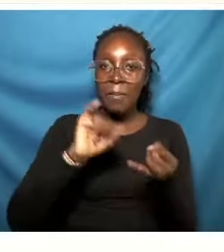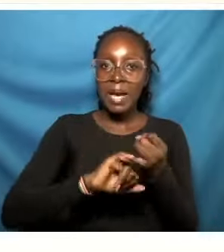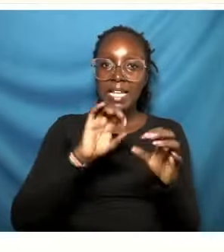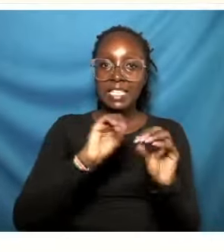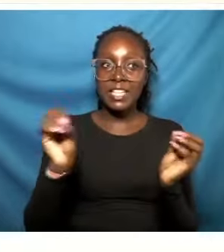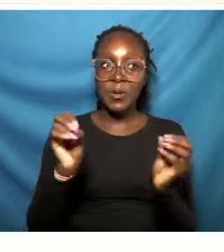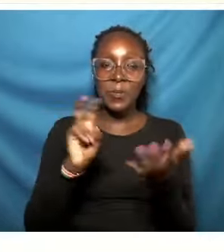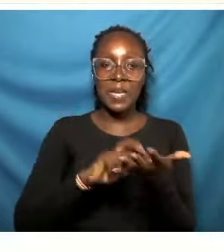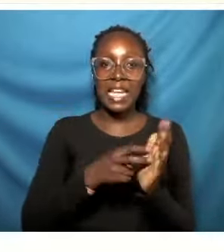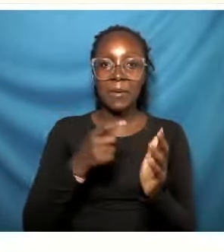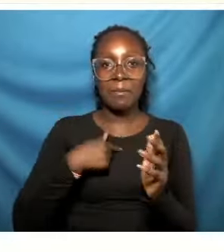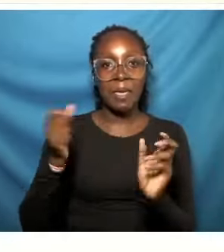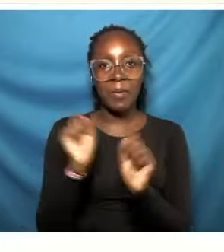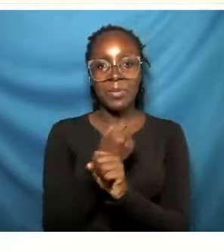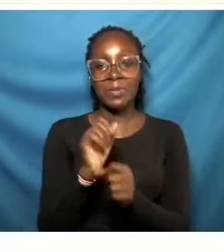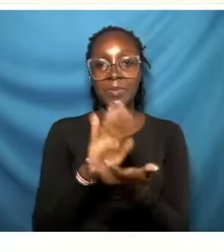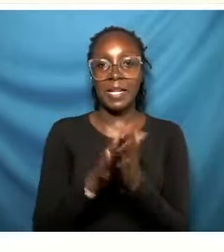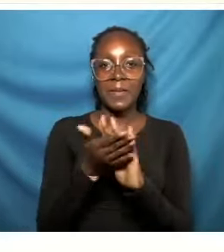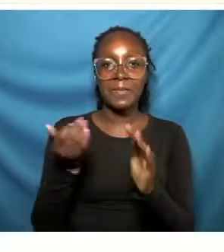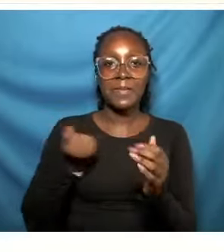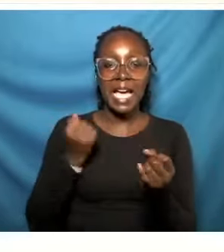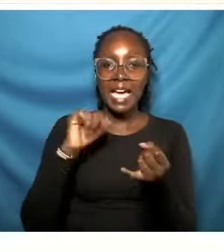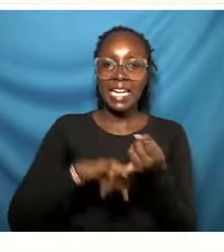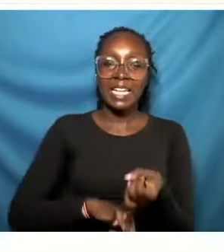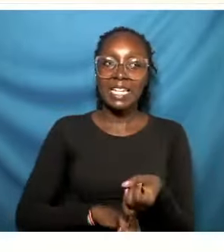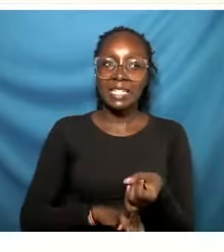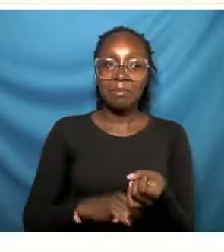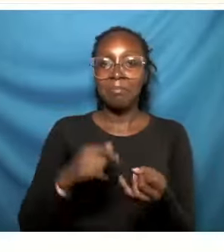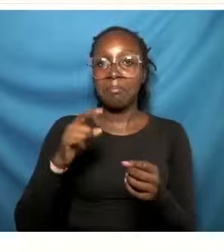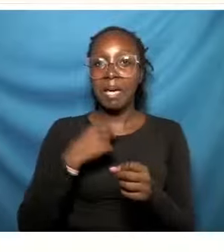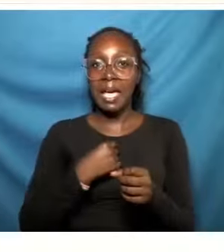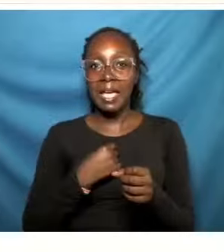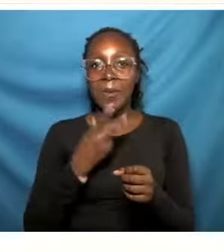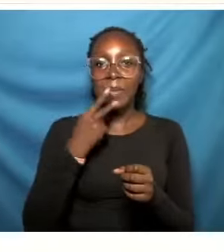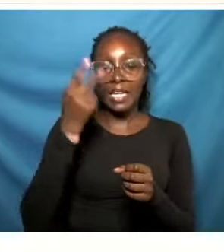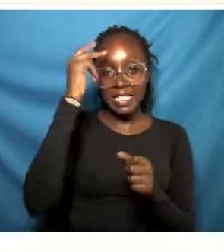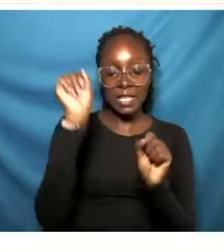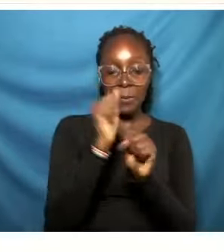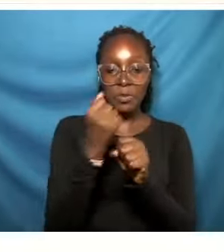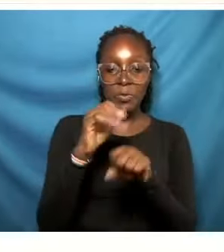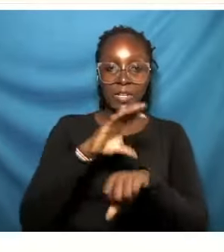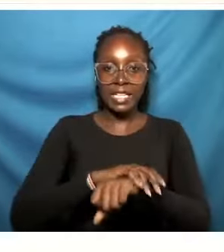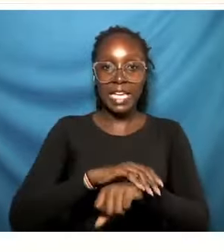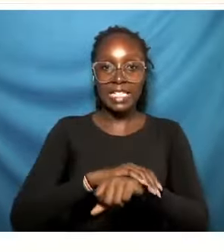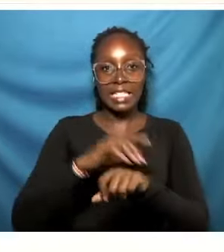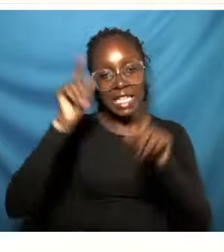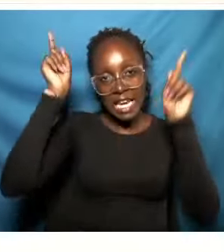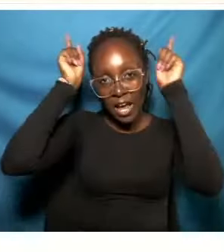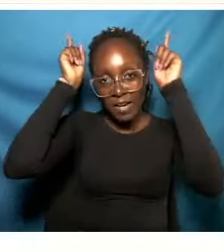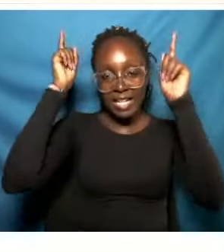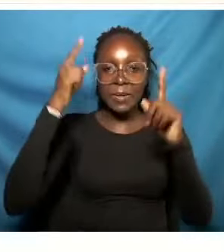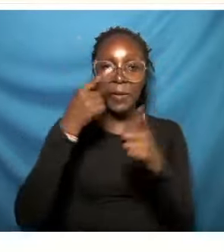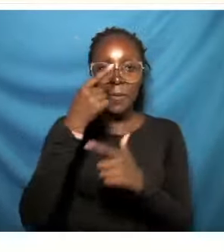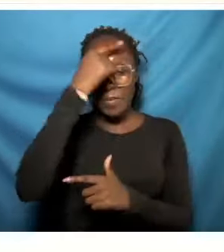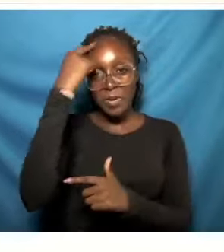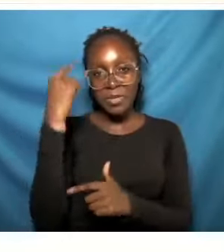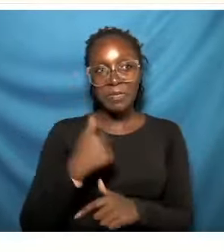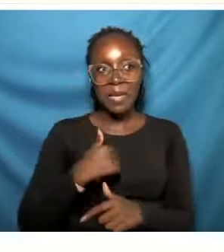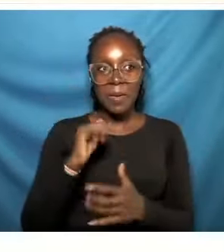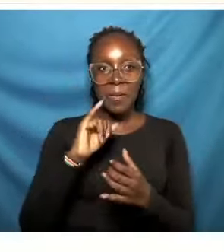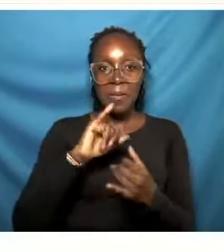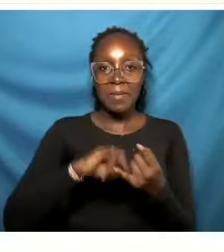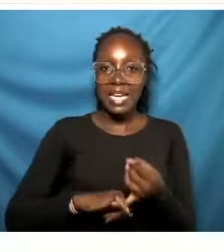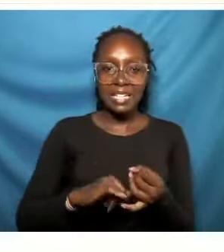dowry because of X and Y and Z, because two of my older brothers are not married. As a third brother, I cannot get married. All